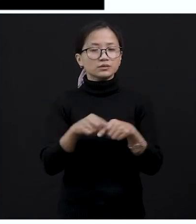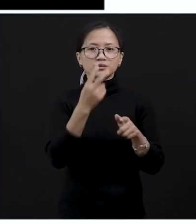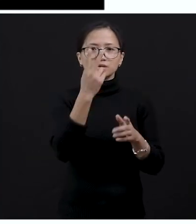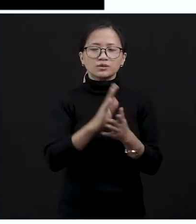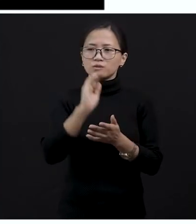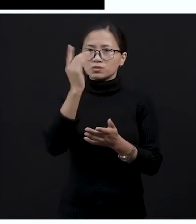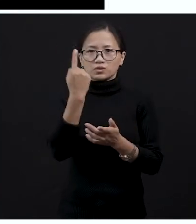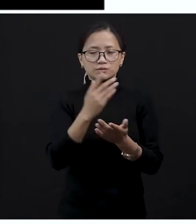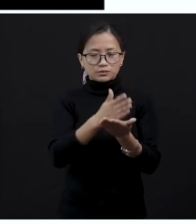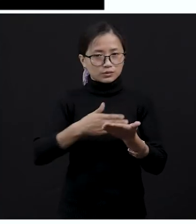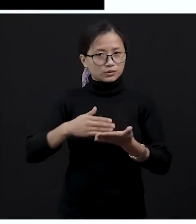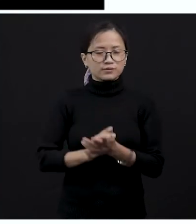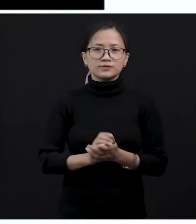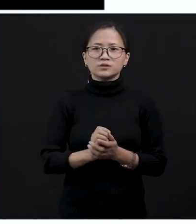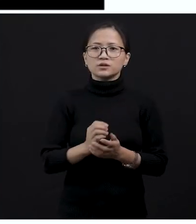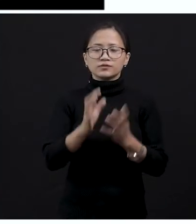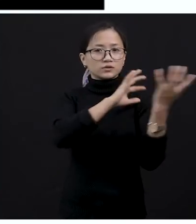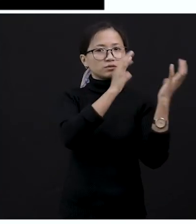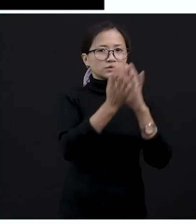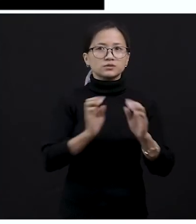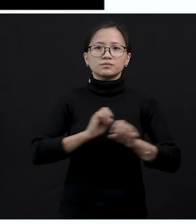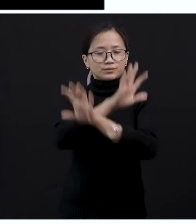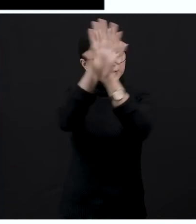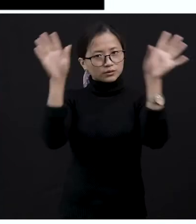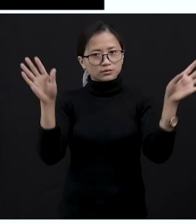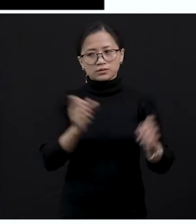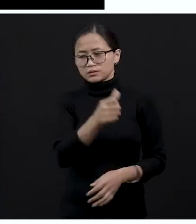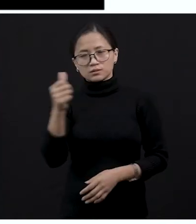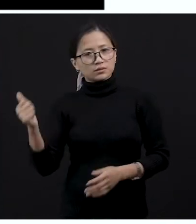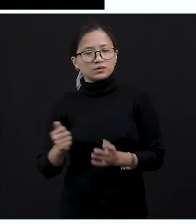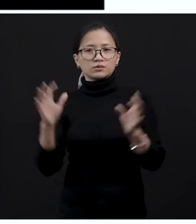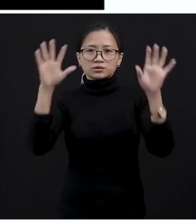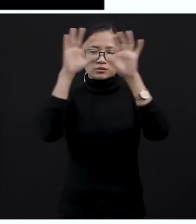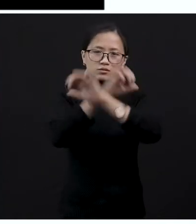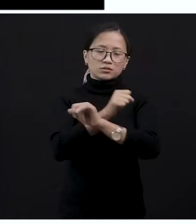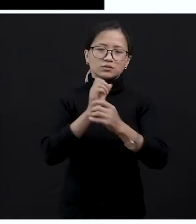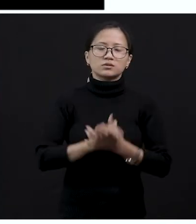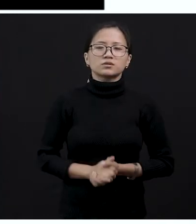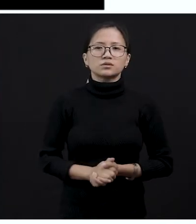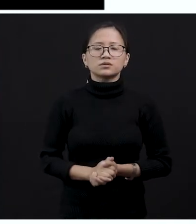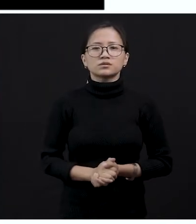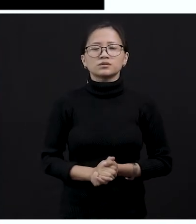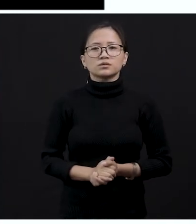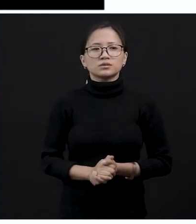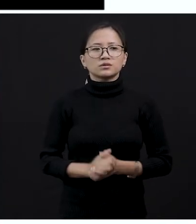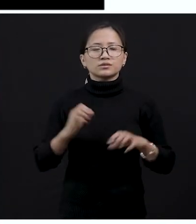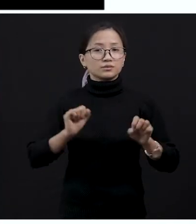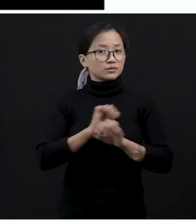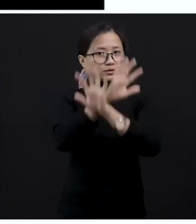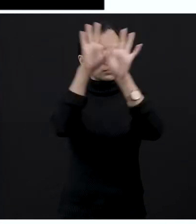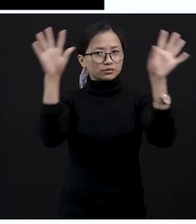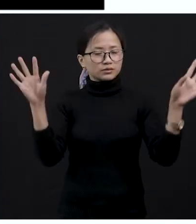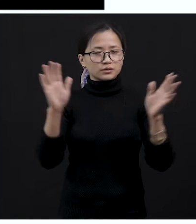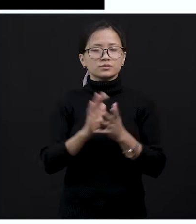one part of the earth is bright, whereas the other part of the earth is dark, right? Now the brighter side of the earth